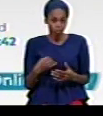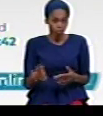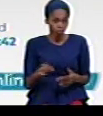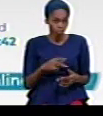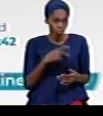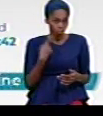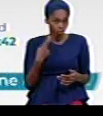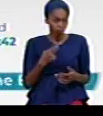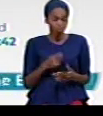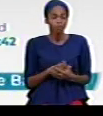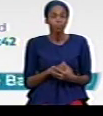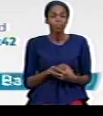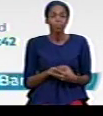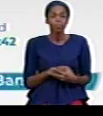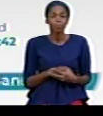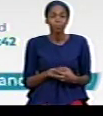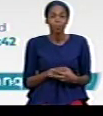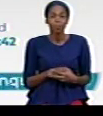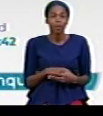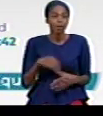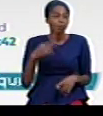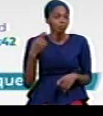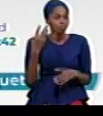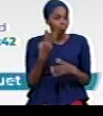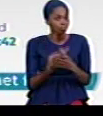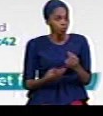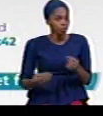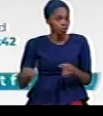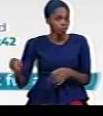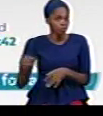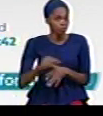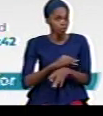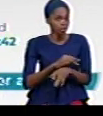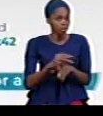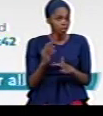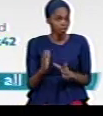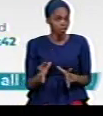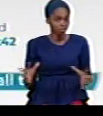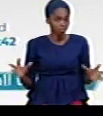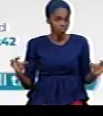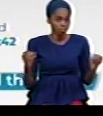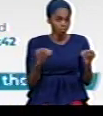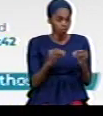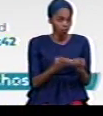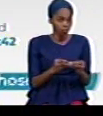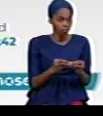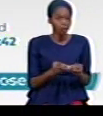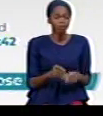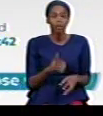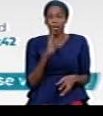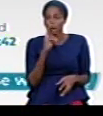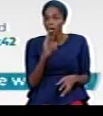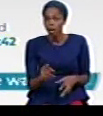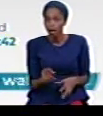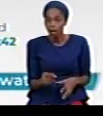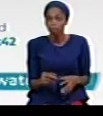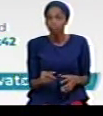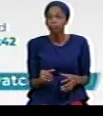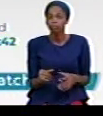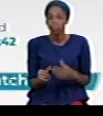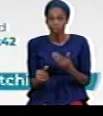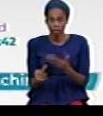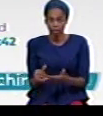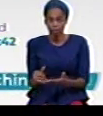Dr. W.F. Kumuyi, are available in flash drives and SD